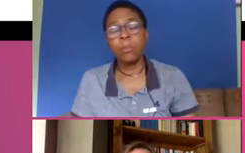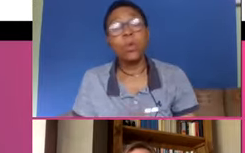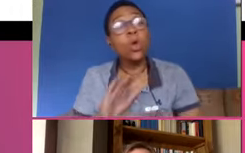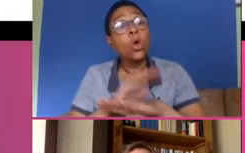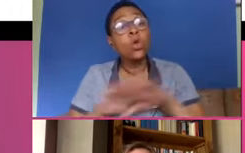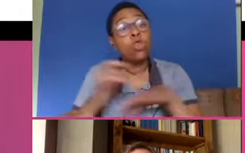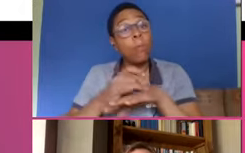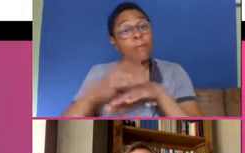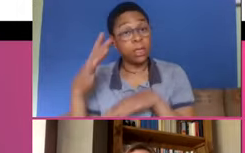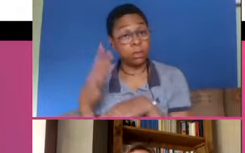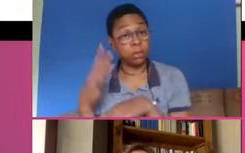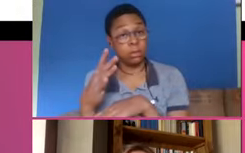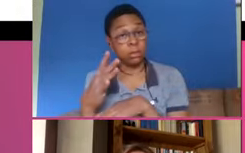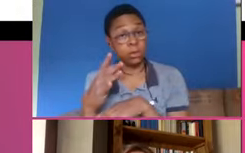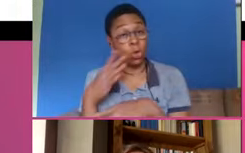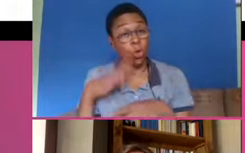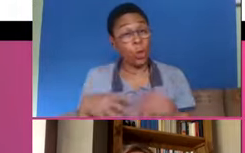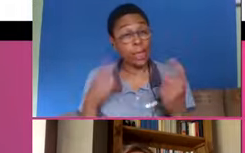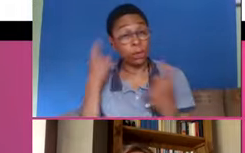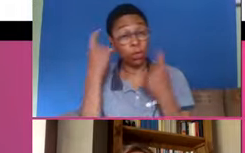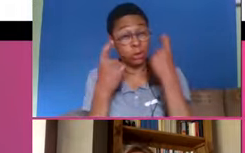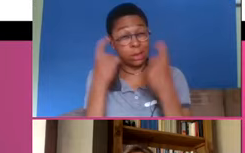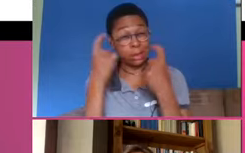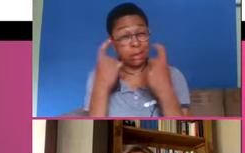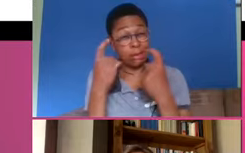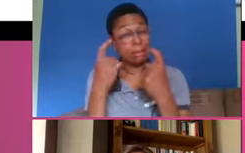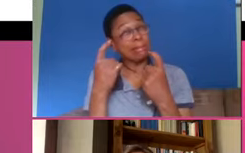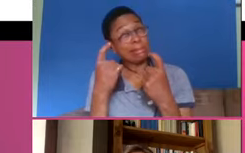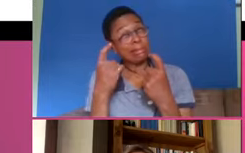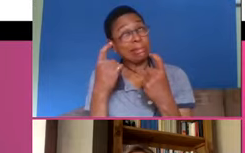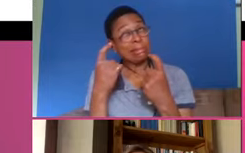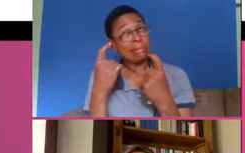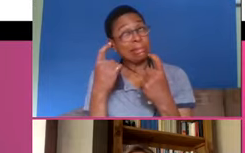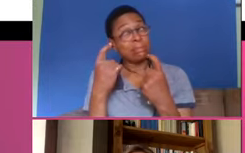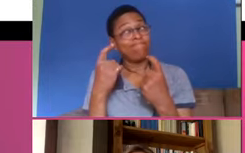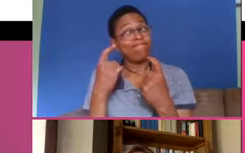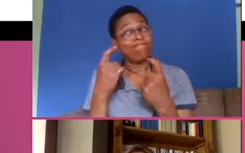activities that require social distancing to be compromised.